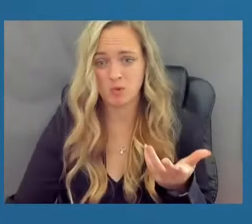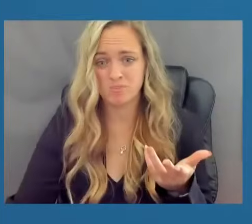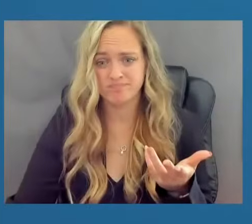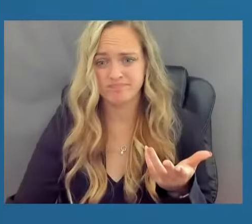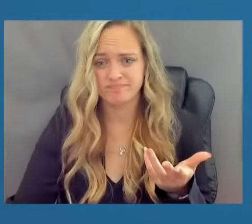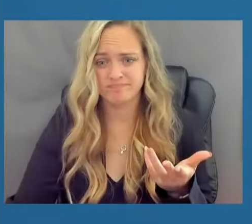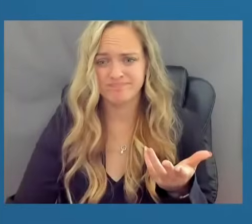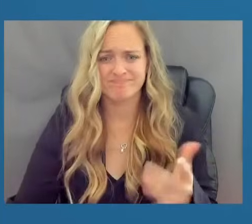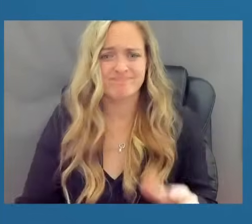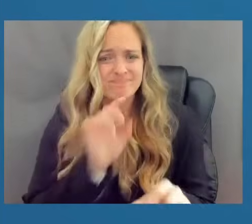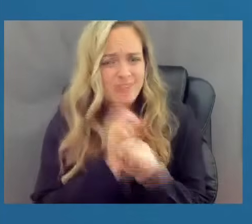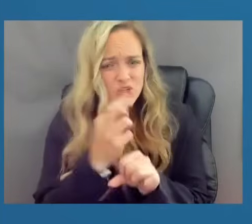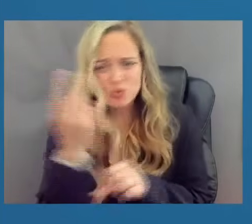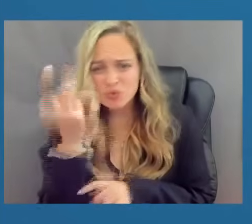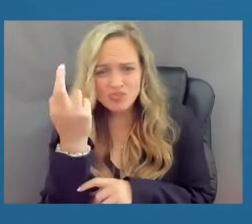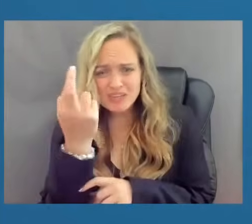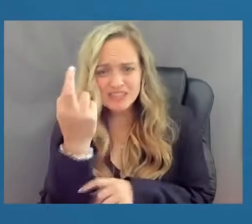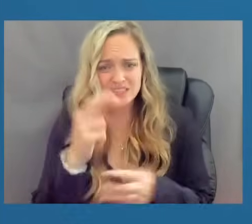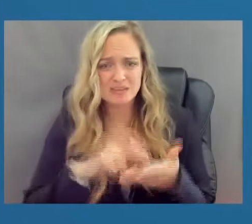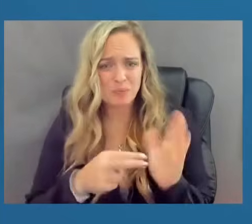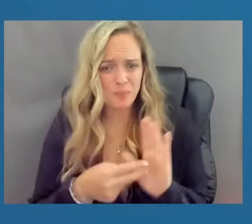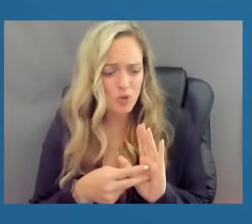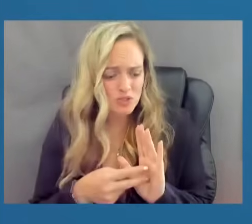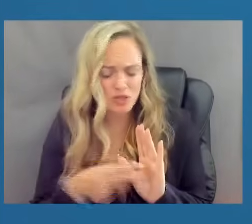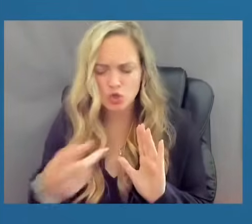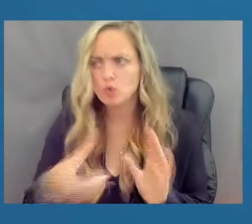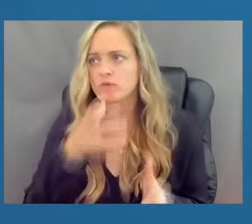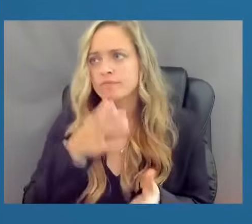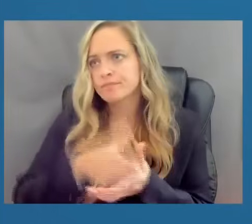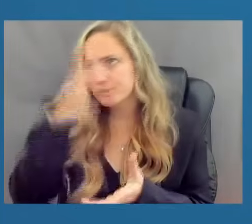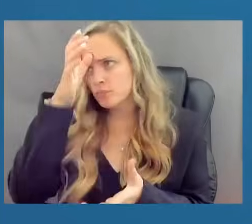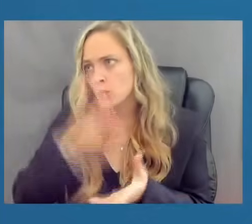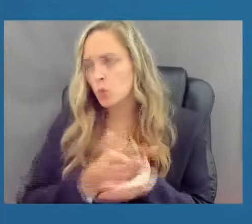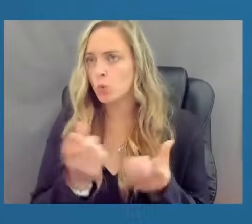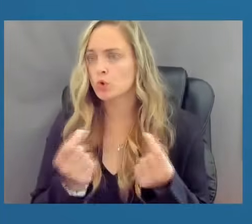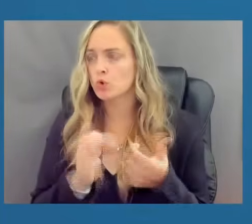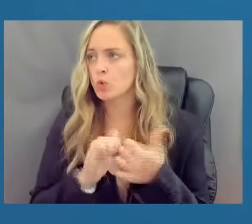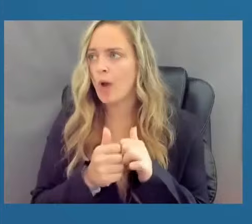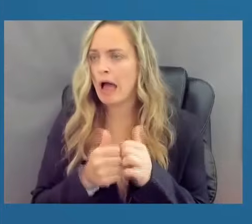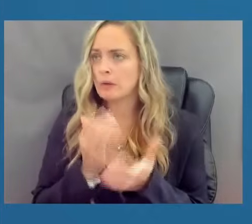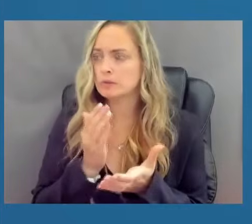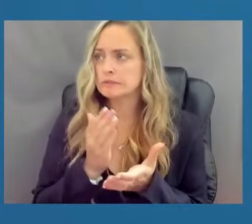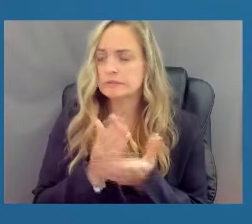purpose that you've espoused, you talk about what we're going to do to stop crime.